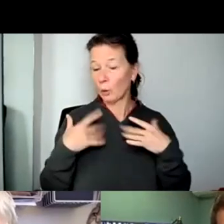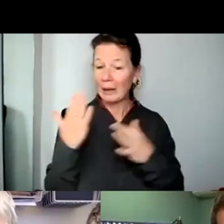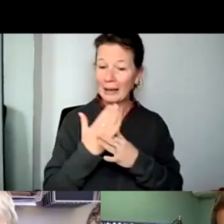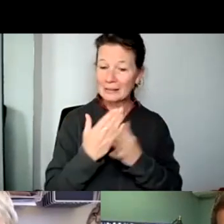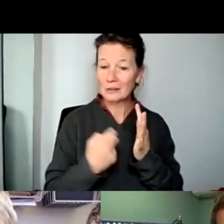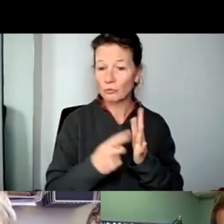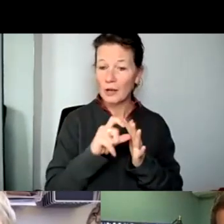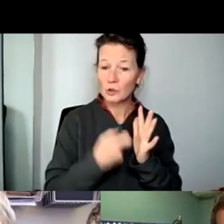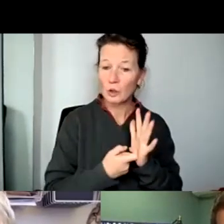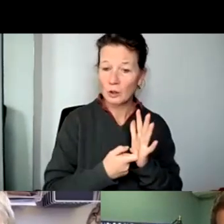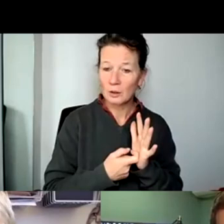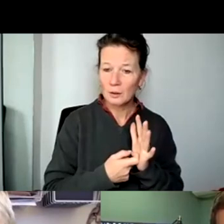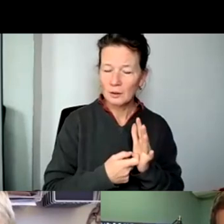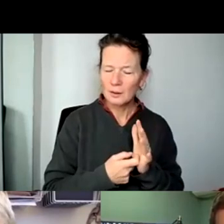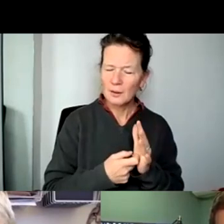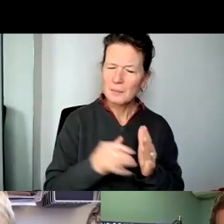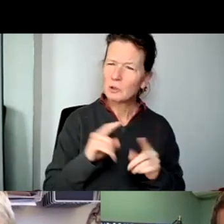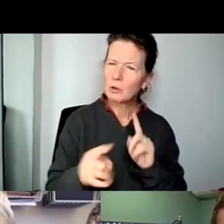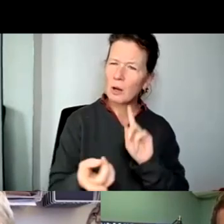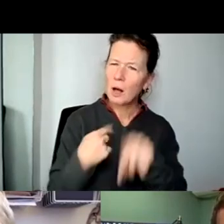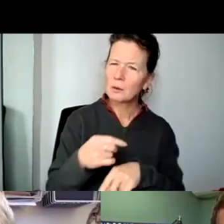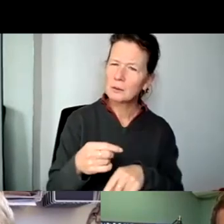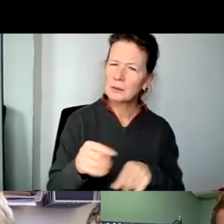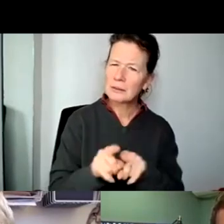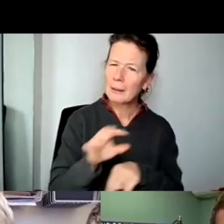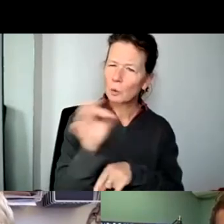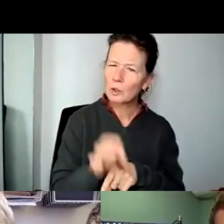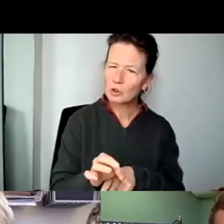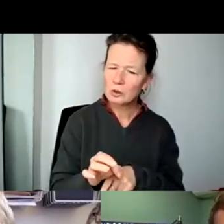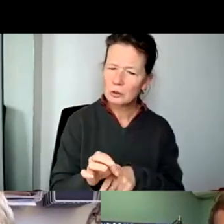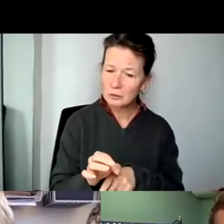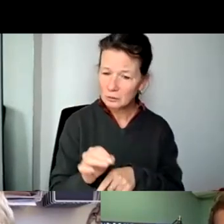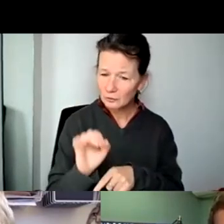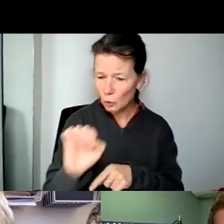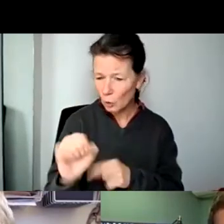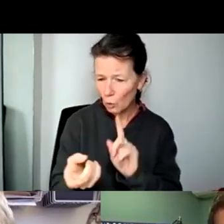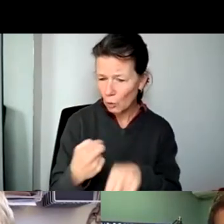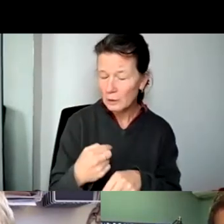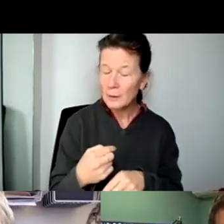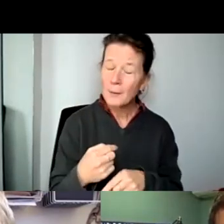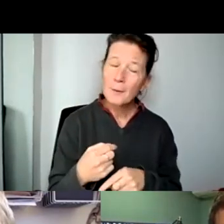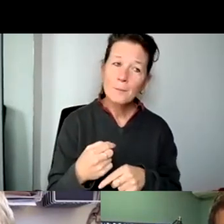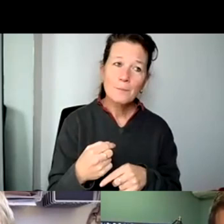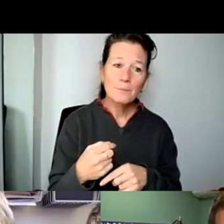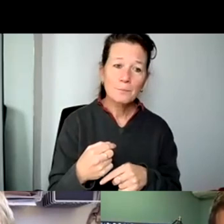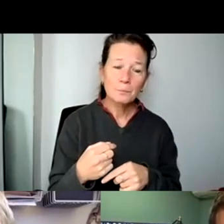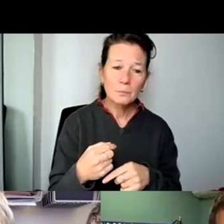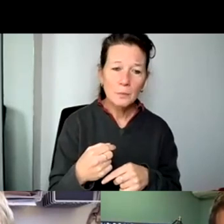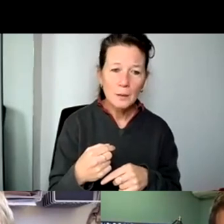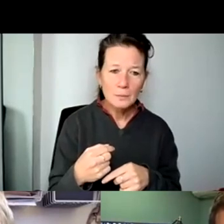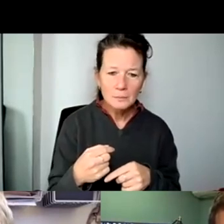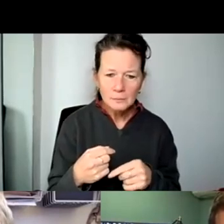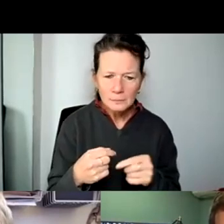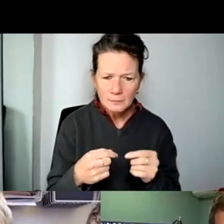this question sort of answered as well, John, if you can in your response. Traherne Culver, sorry if I've pronounced